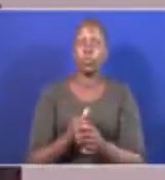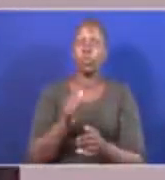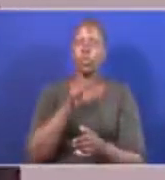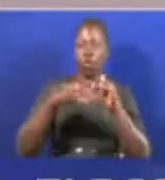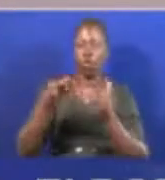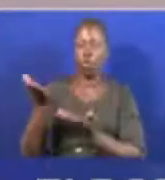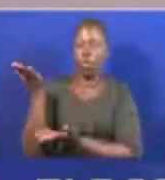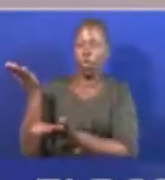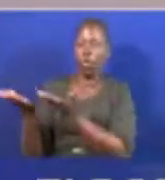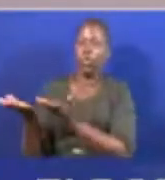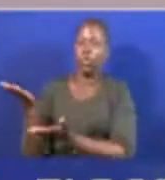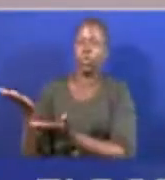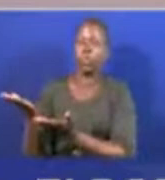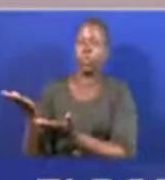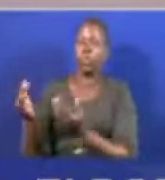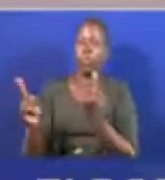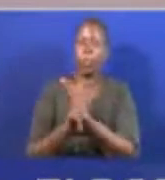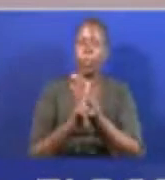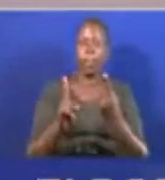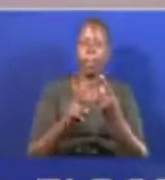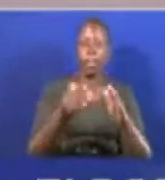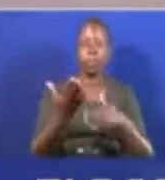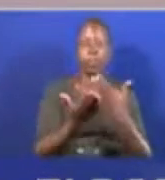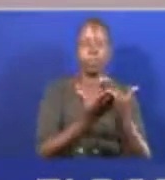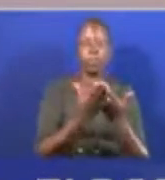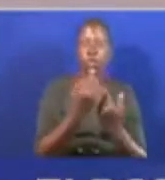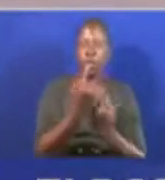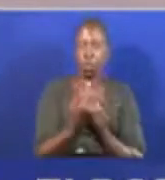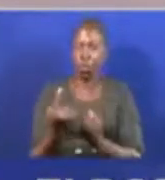two levels, but complementing